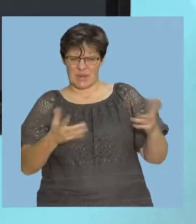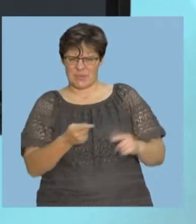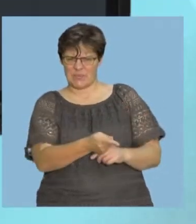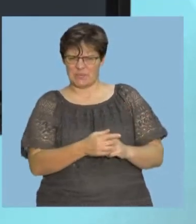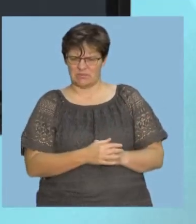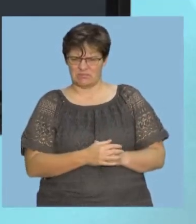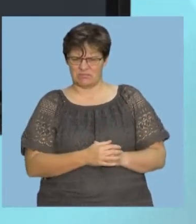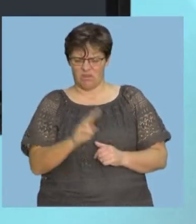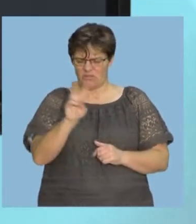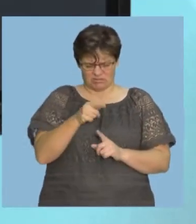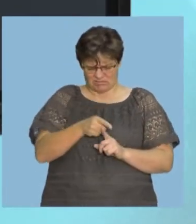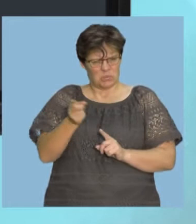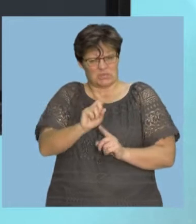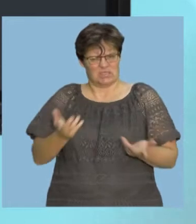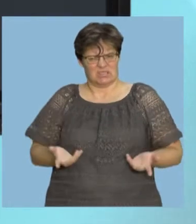What is volatility?